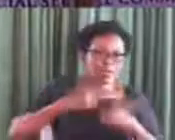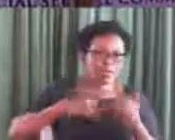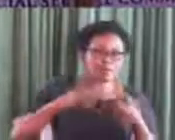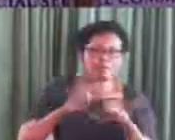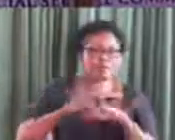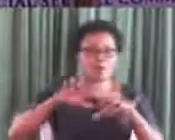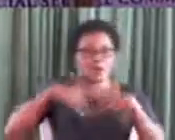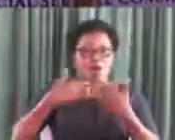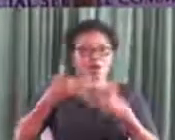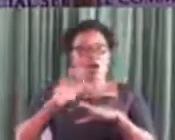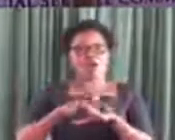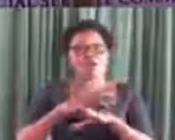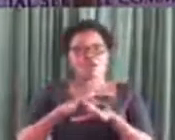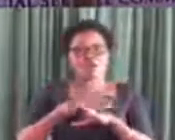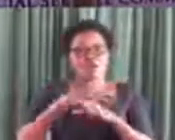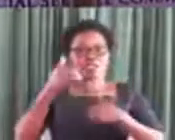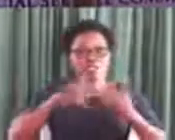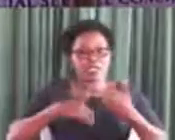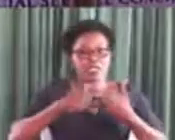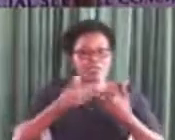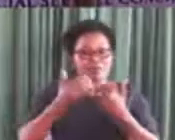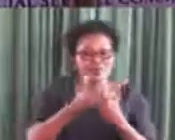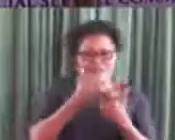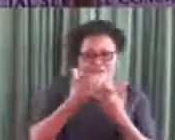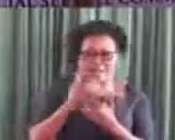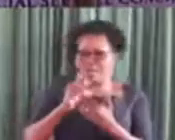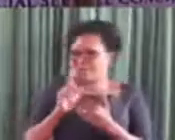treated. That is.